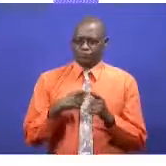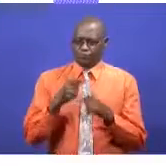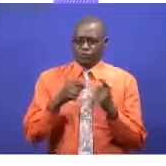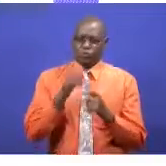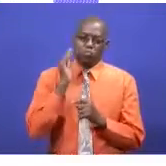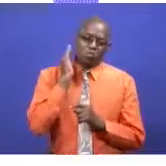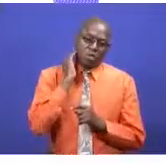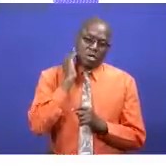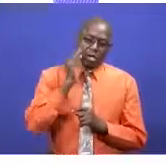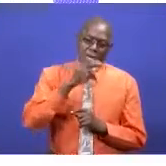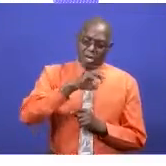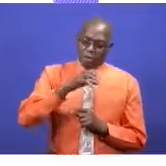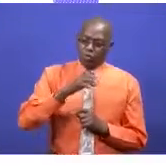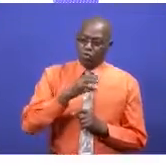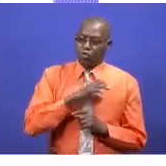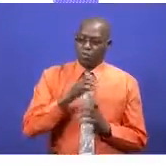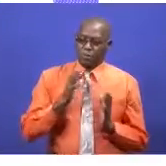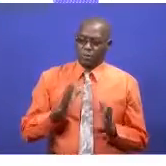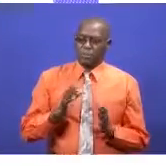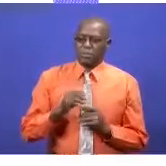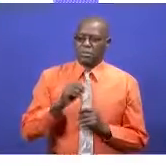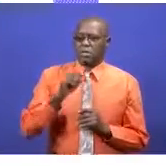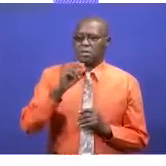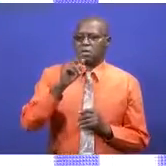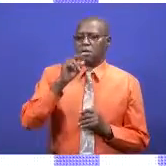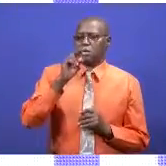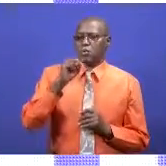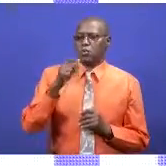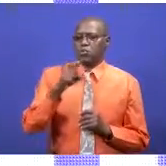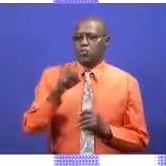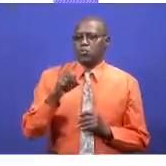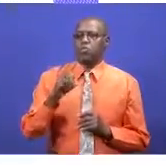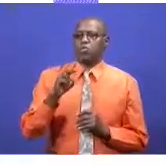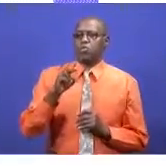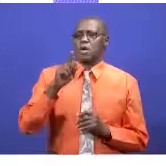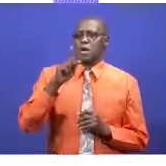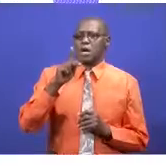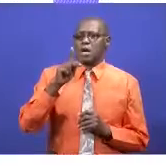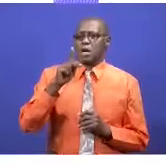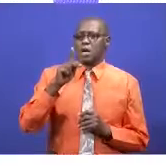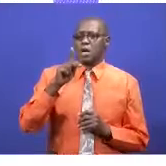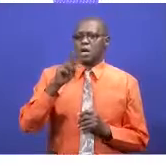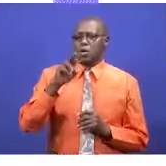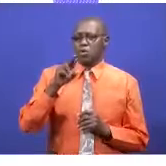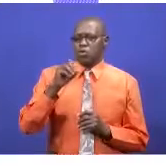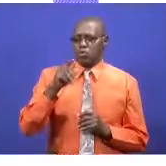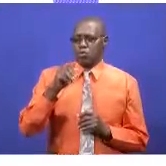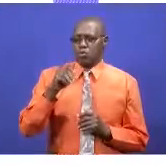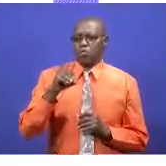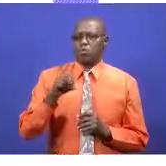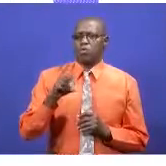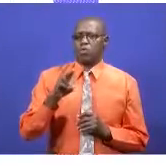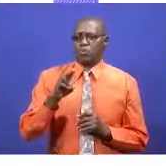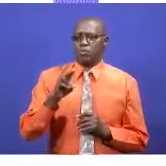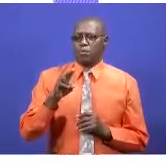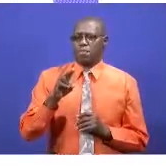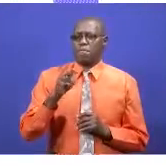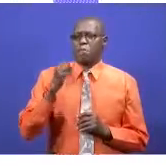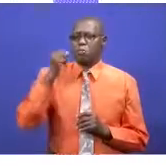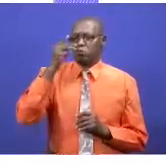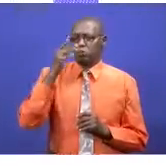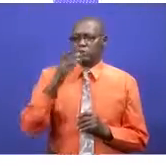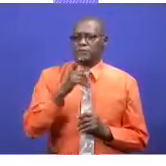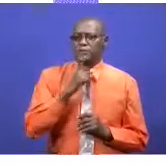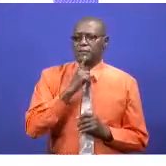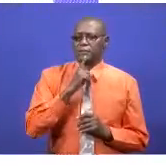Murang’a County Commissioner Ngumo Karuku has reprimanded politicians politicizing the ongoing phase three of the